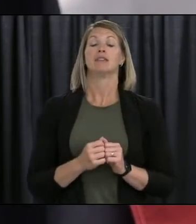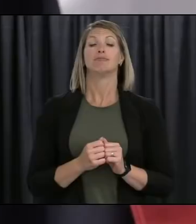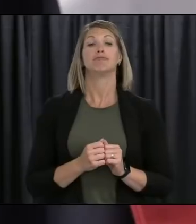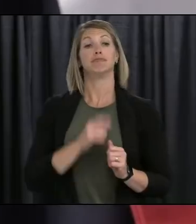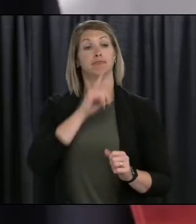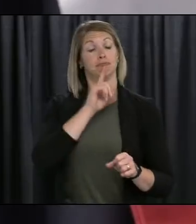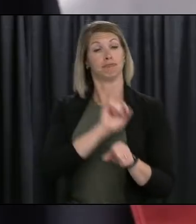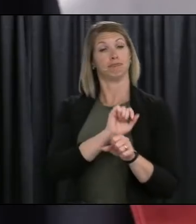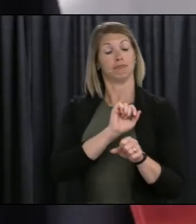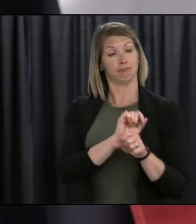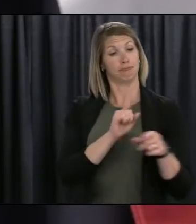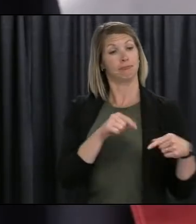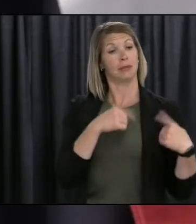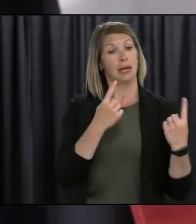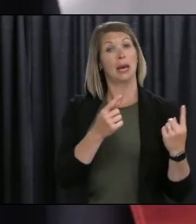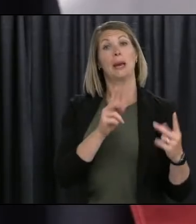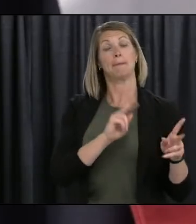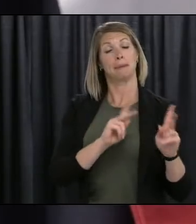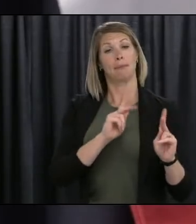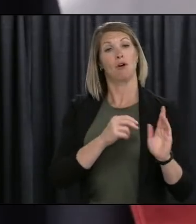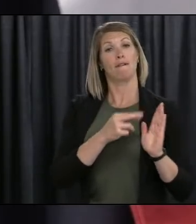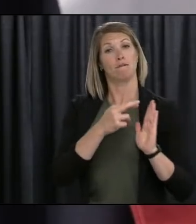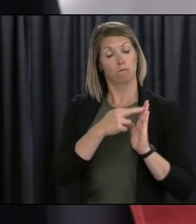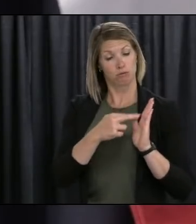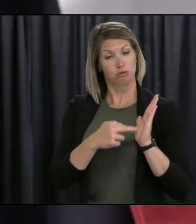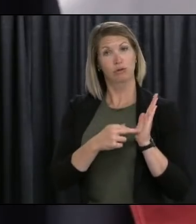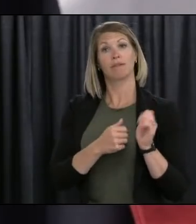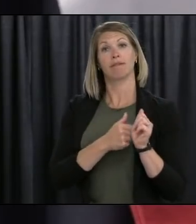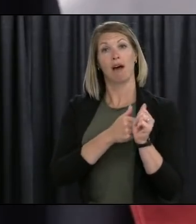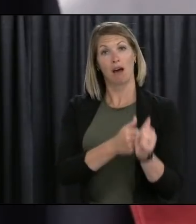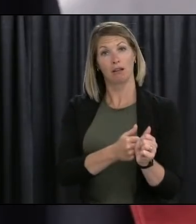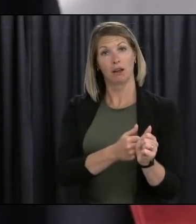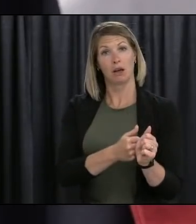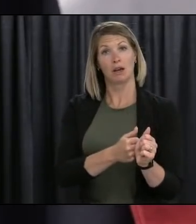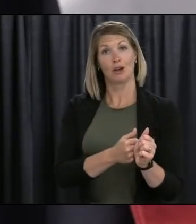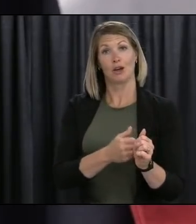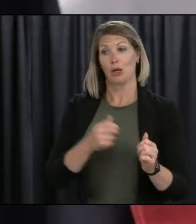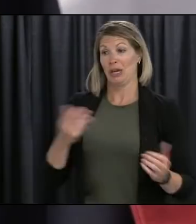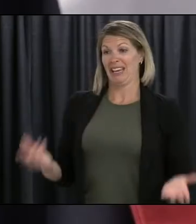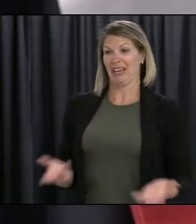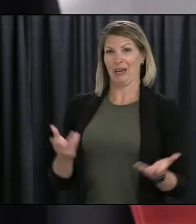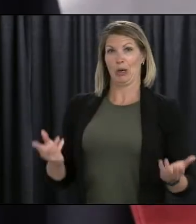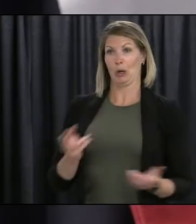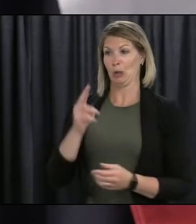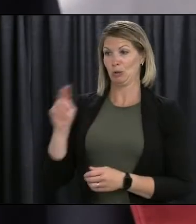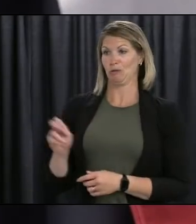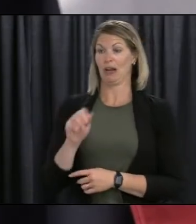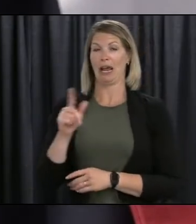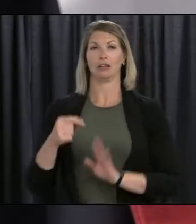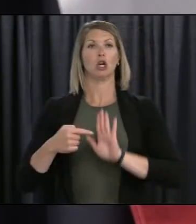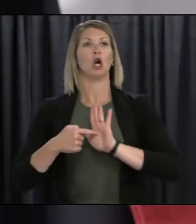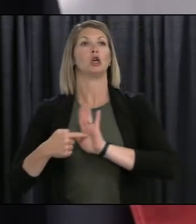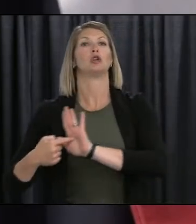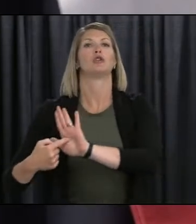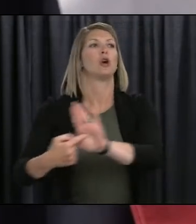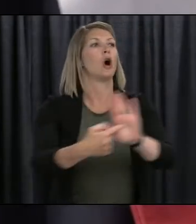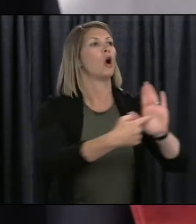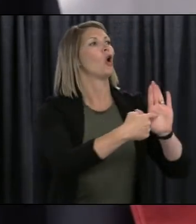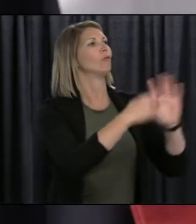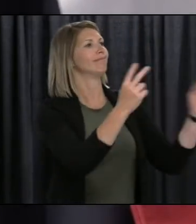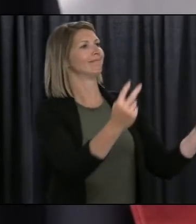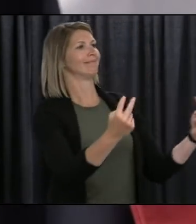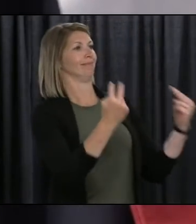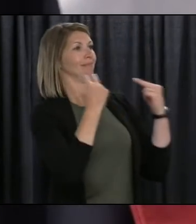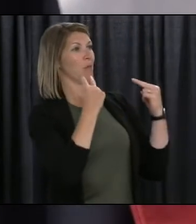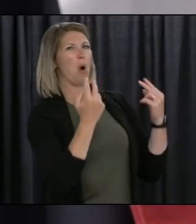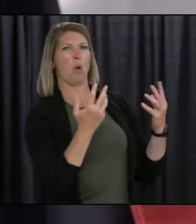the guidelines and we have shown the rest of the world really how this can be done. Unfortunately, as referenced by